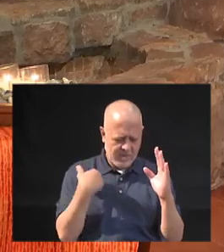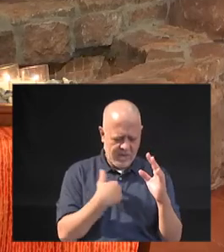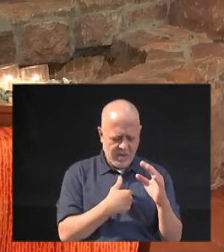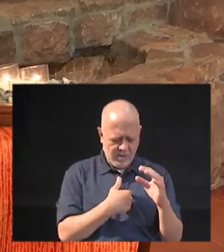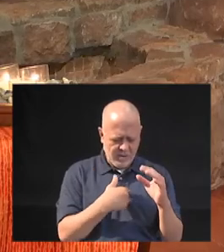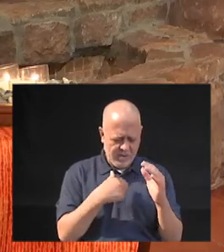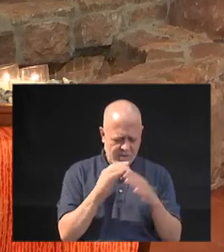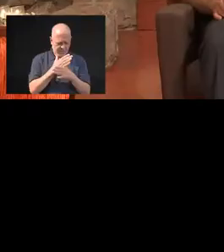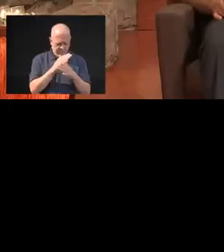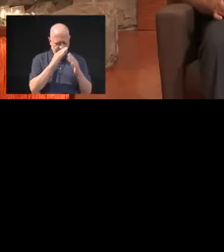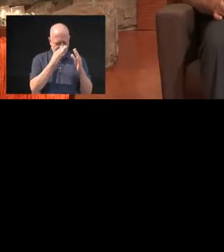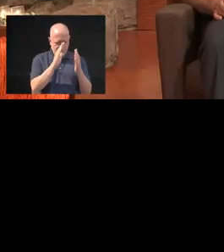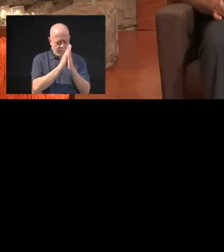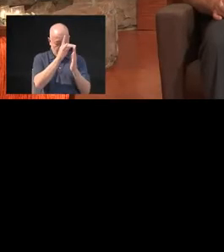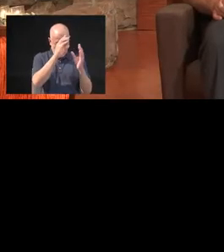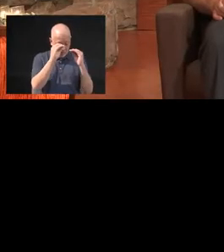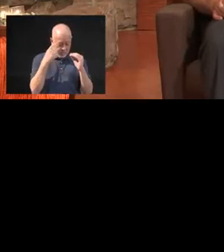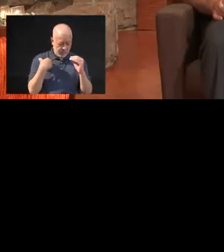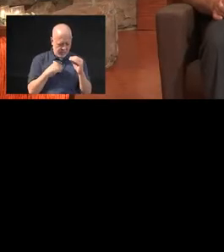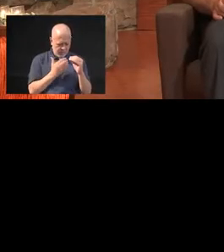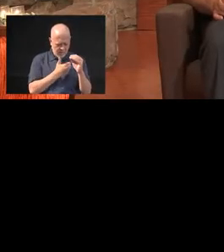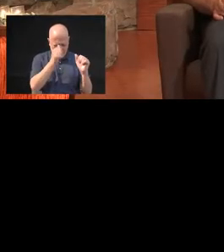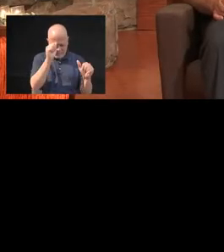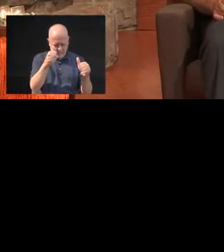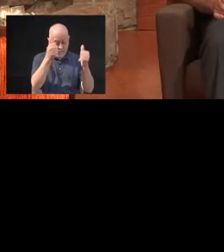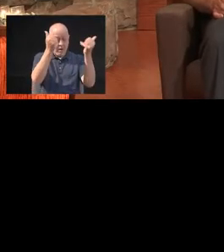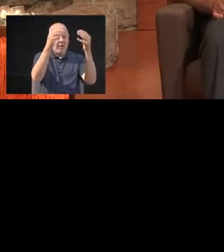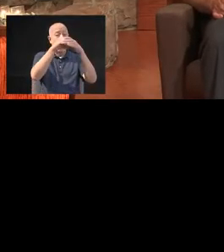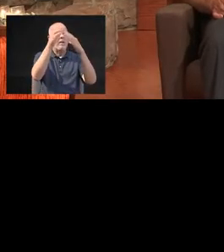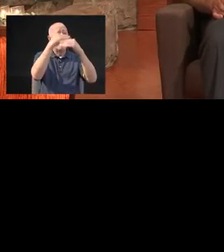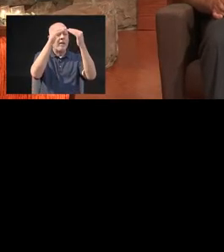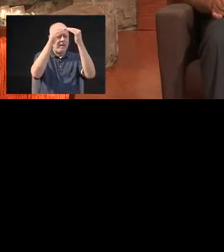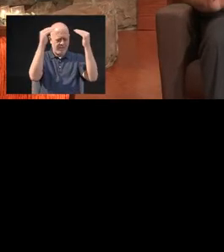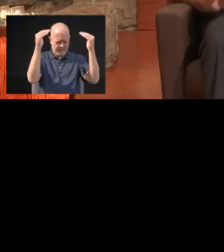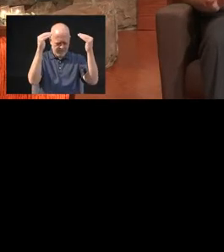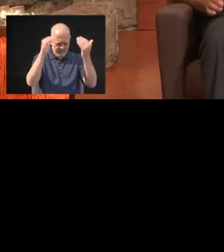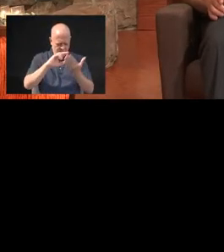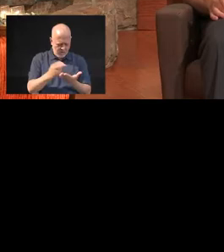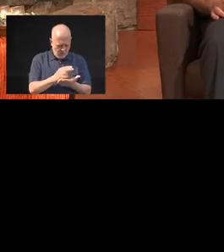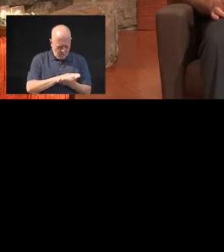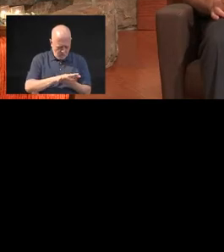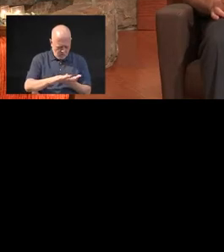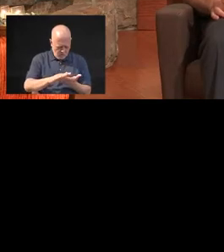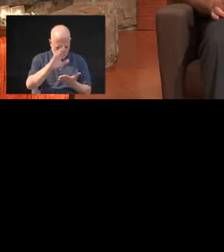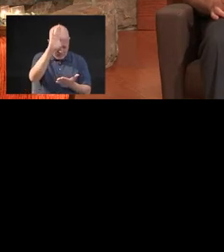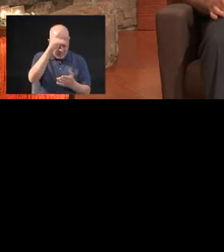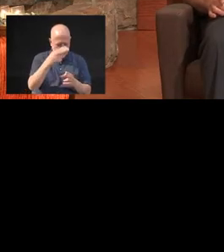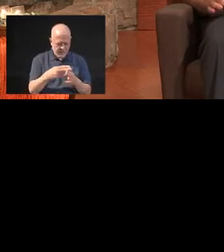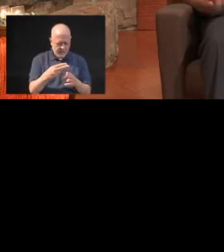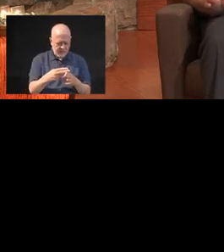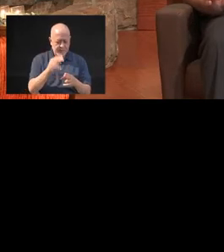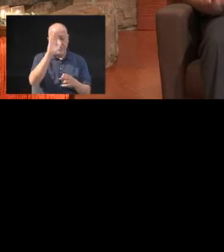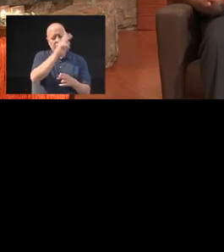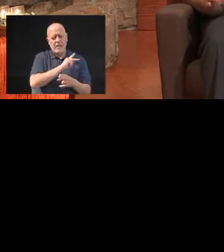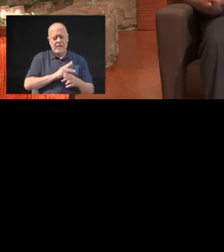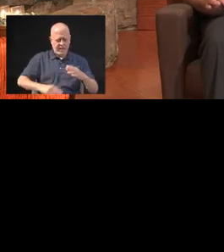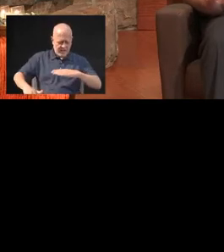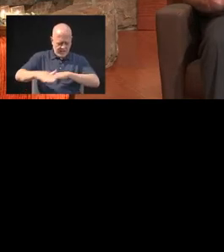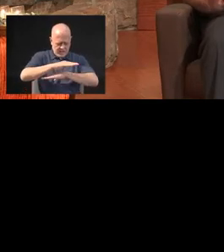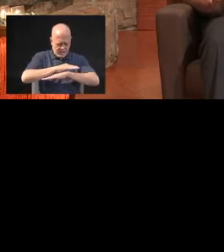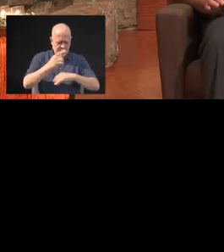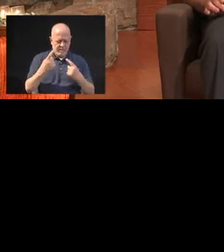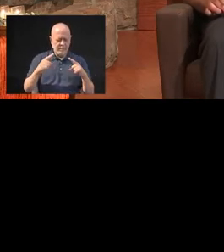that you taught us. Our Father, who art in heaven, hallowed be thy name. Thy kingdom